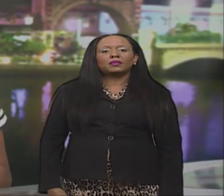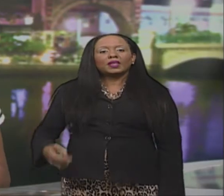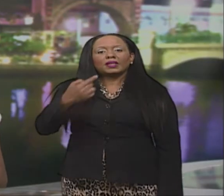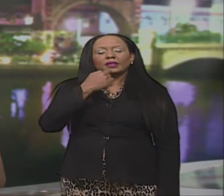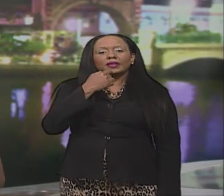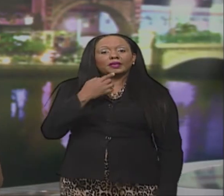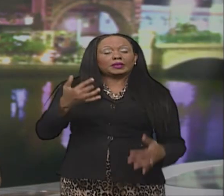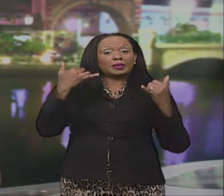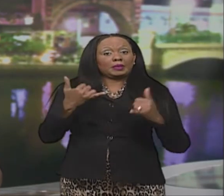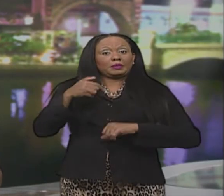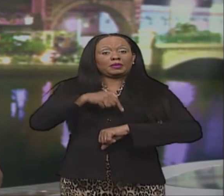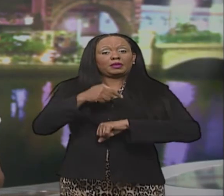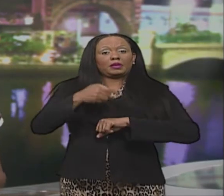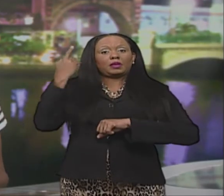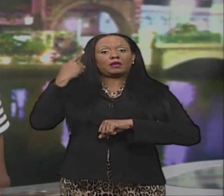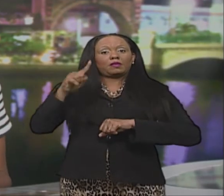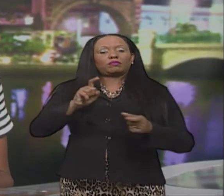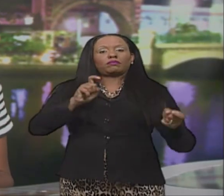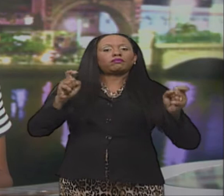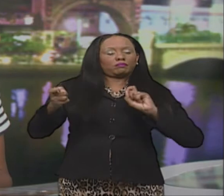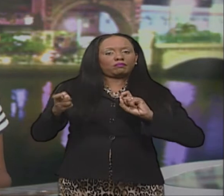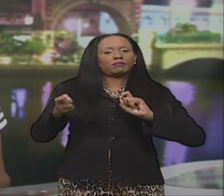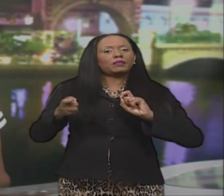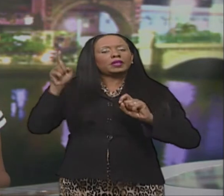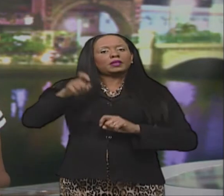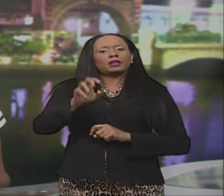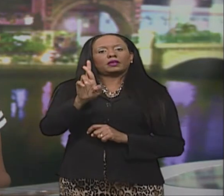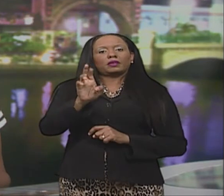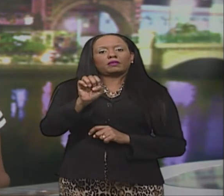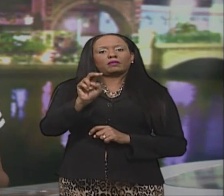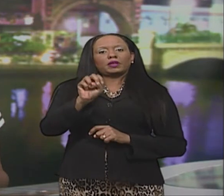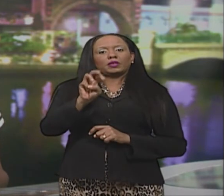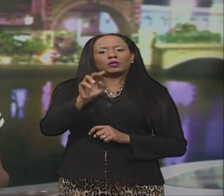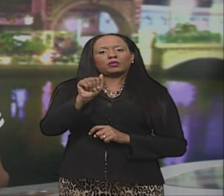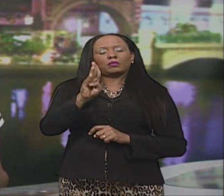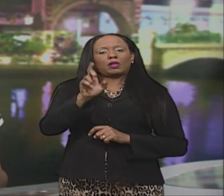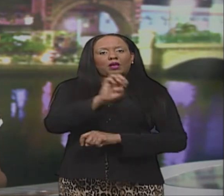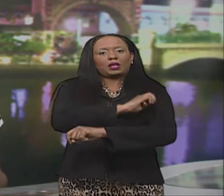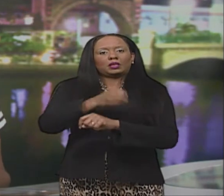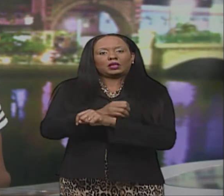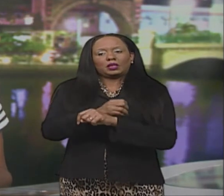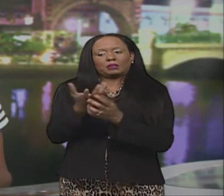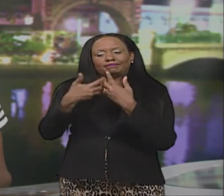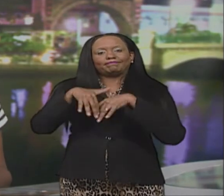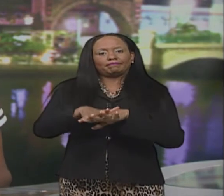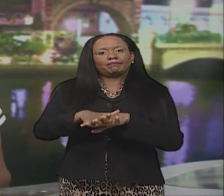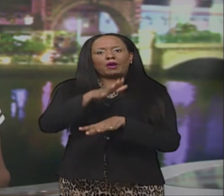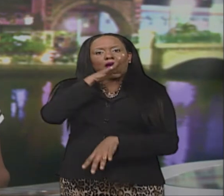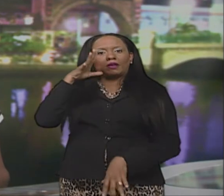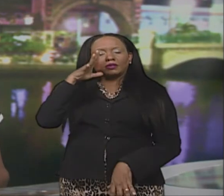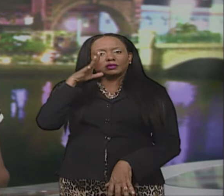Mr. Chandler also believes the time has come for renewable energy to be integrated into the agricultural sector in a major